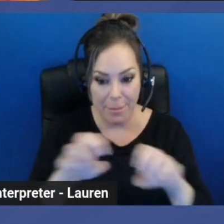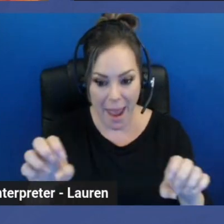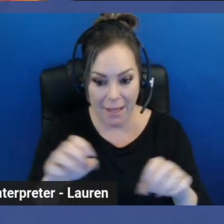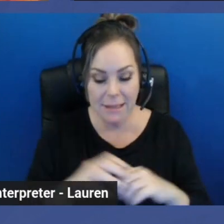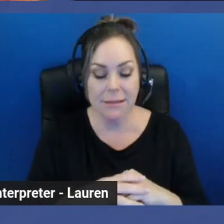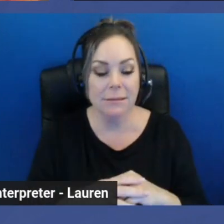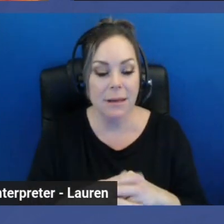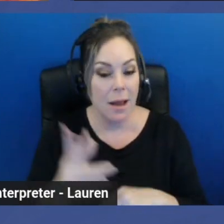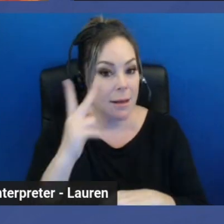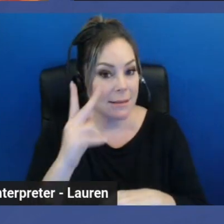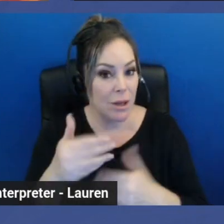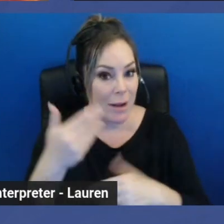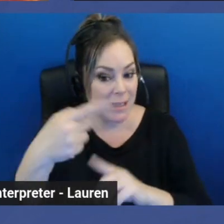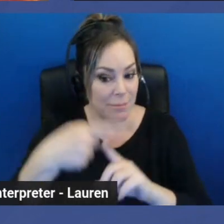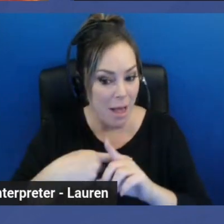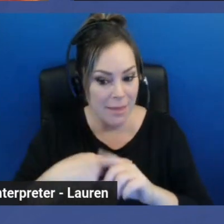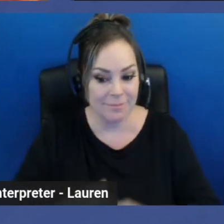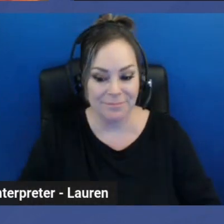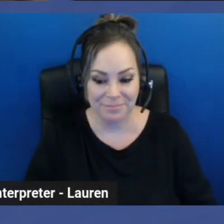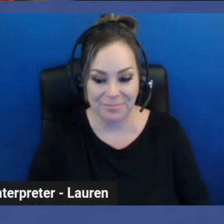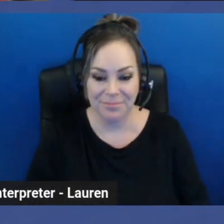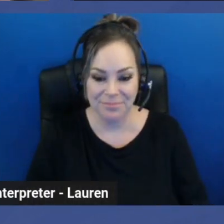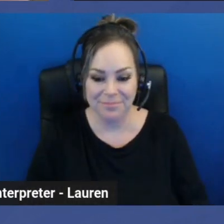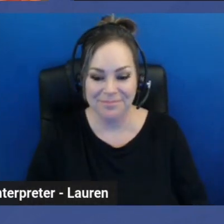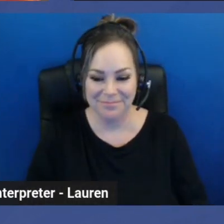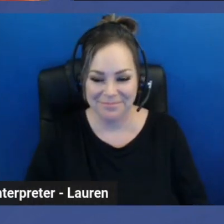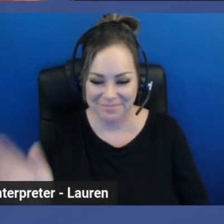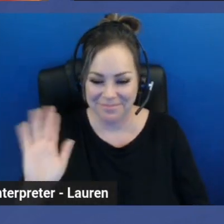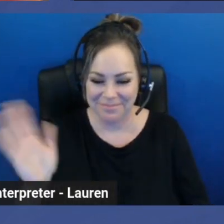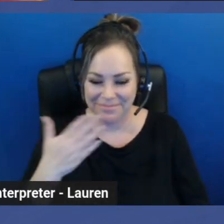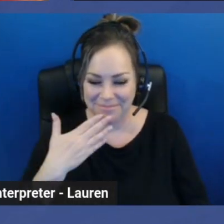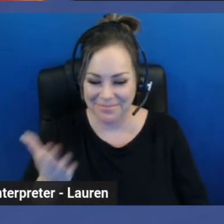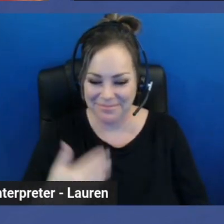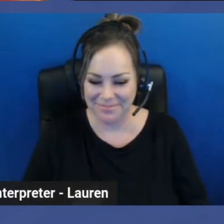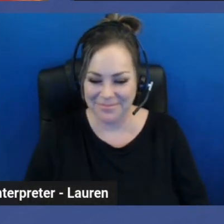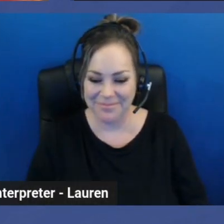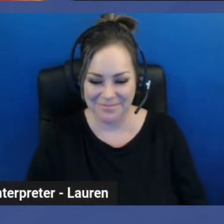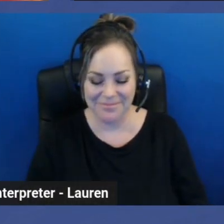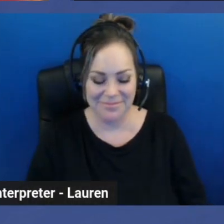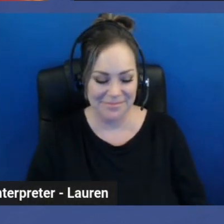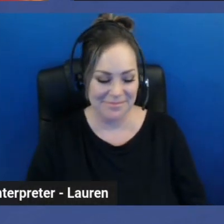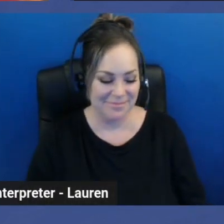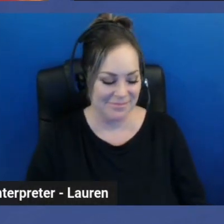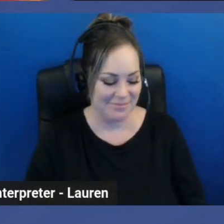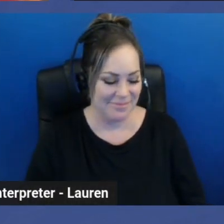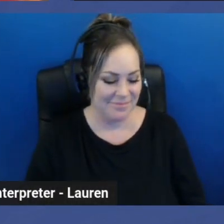and we'll see you next month. Thank you. Thank you. I know.